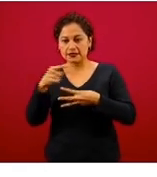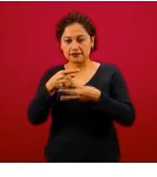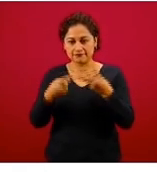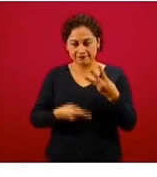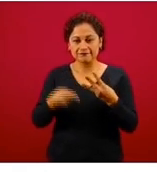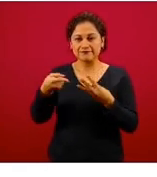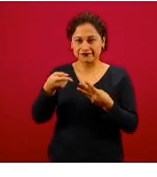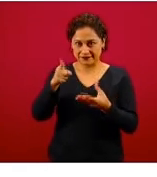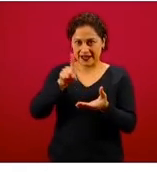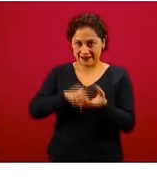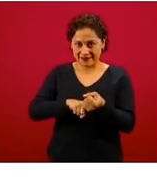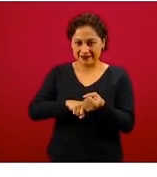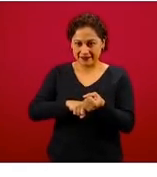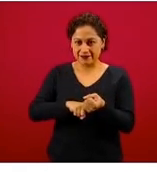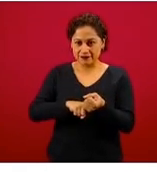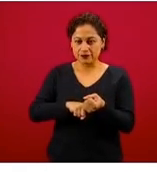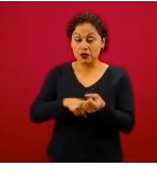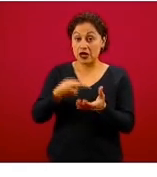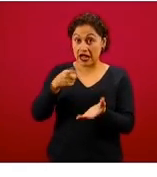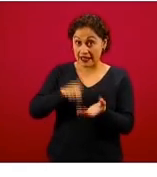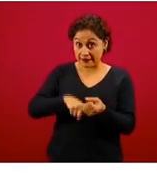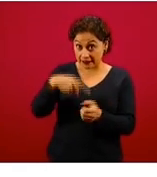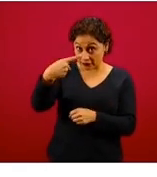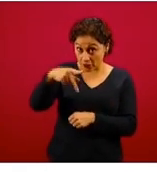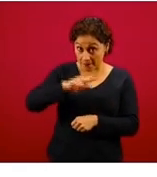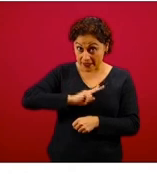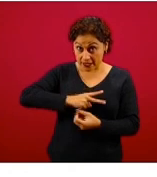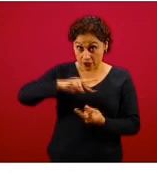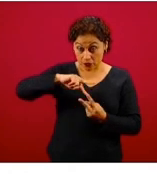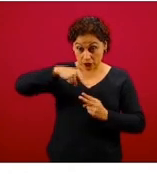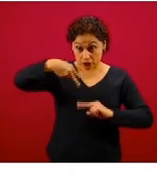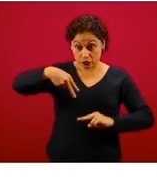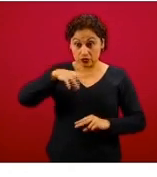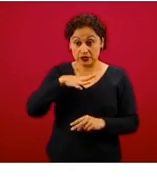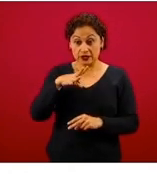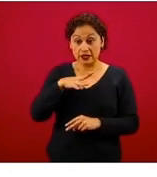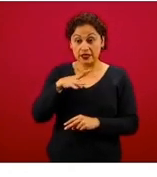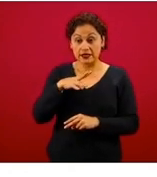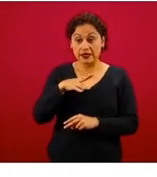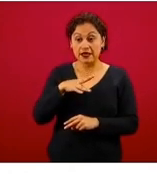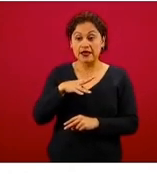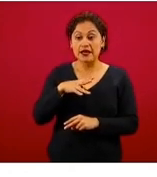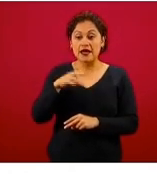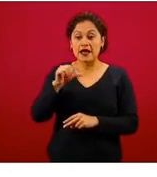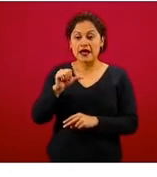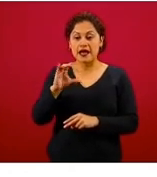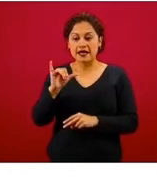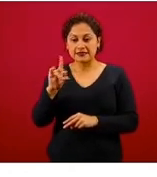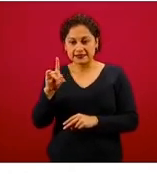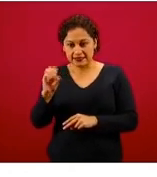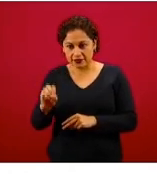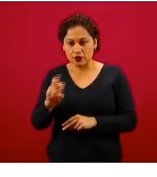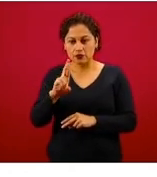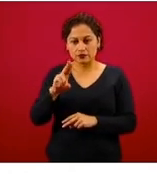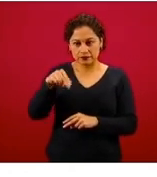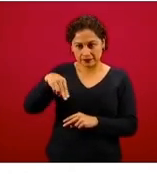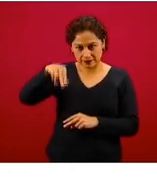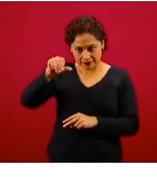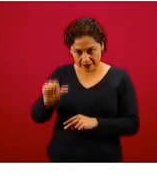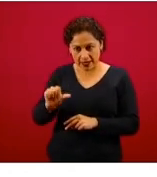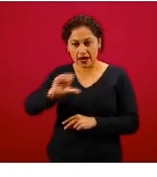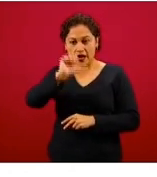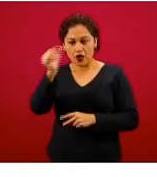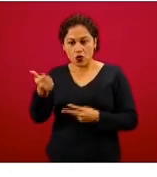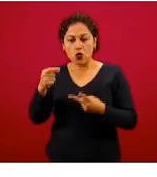sent by the children for tomorrow's conference will have some sort of illustration of the virus, such as the one we're looking at